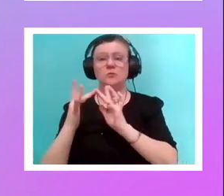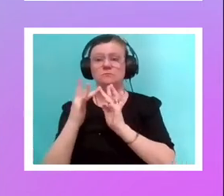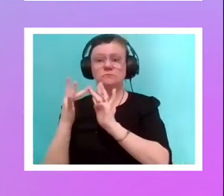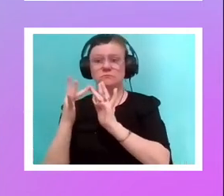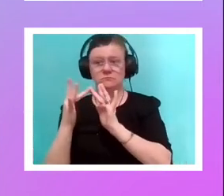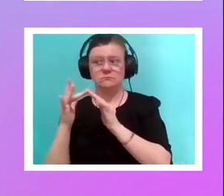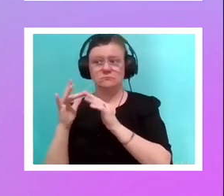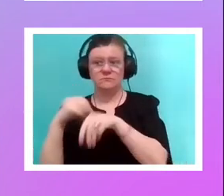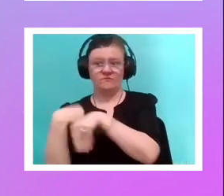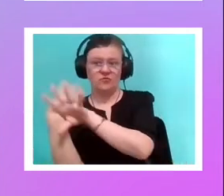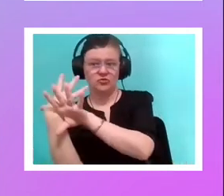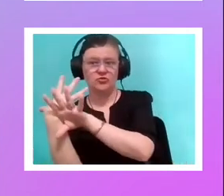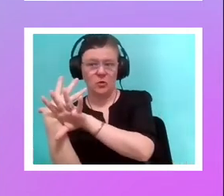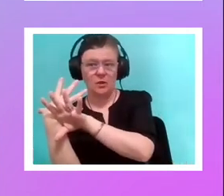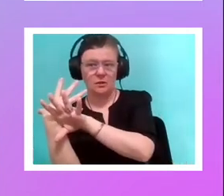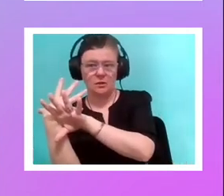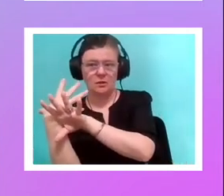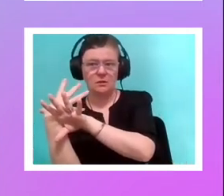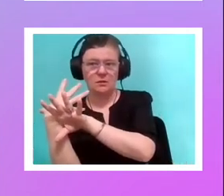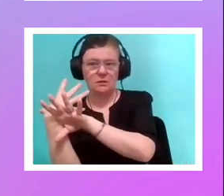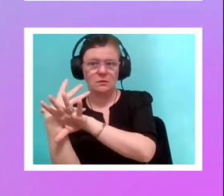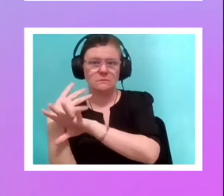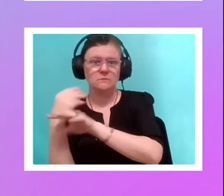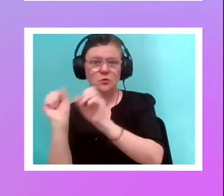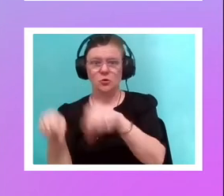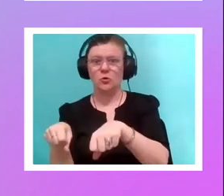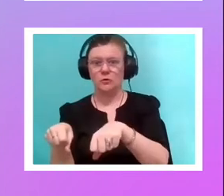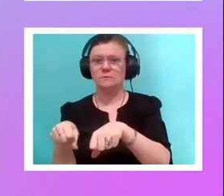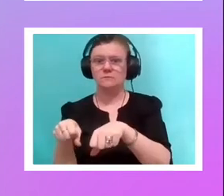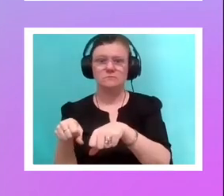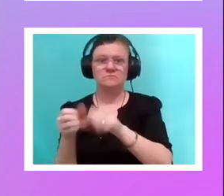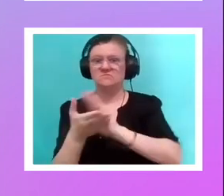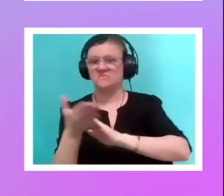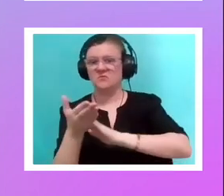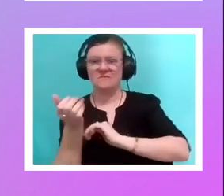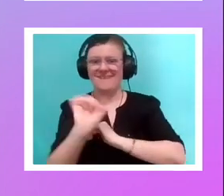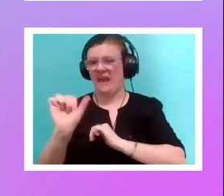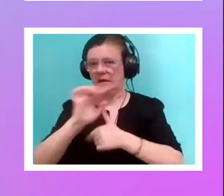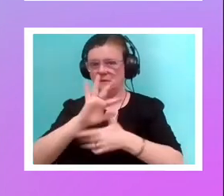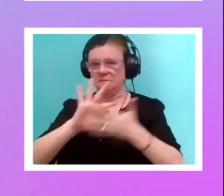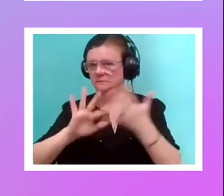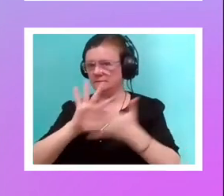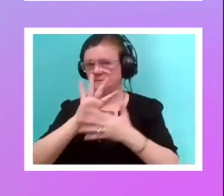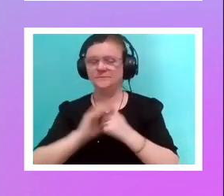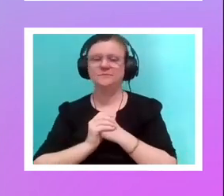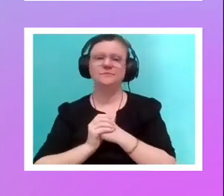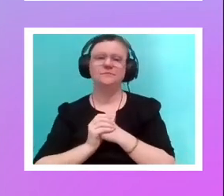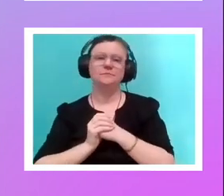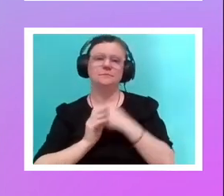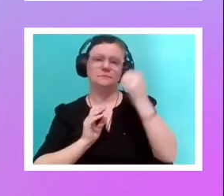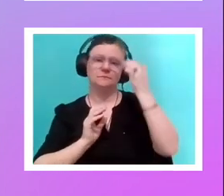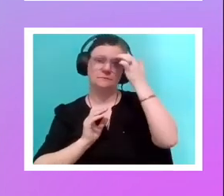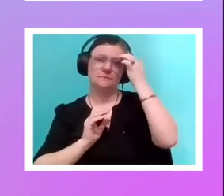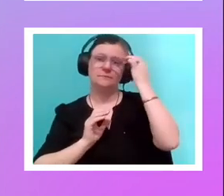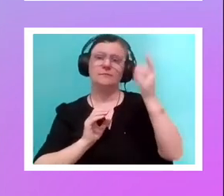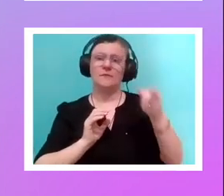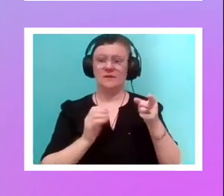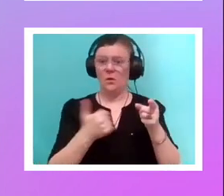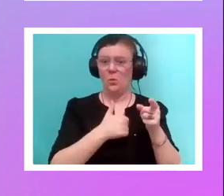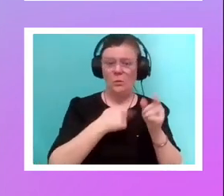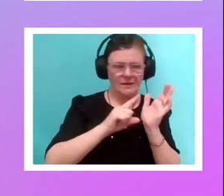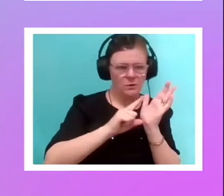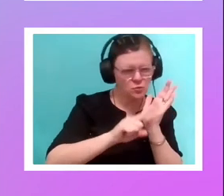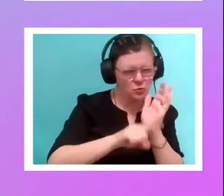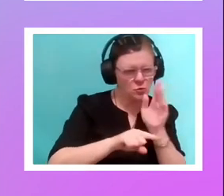teams in the Chrome browser generally or on Chromebooks, so they can run on any Chrome browser. These were based on user research, and we